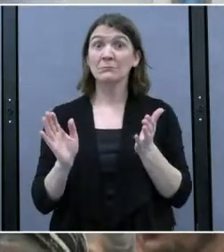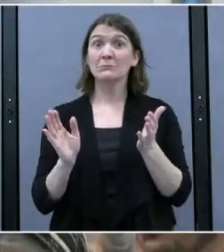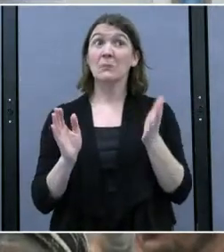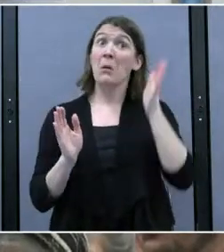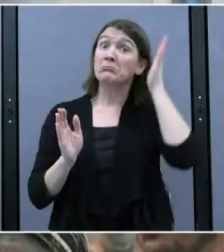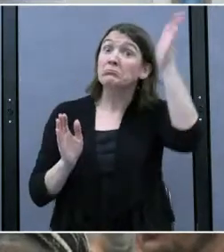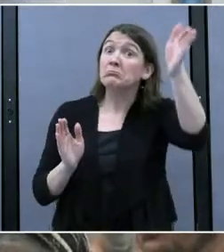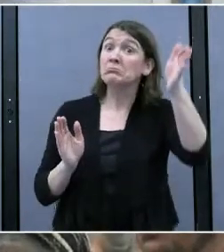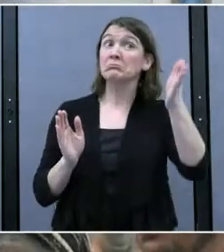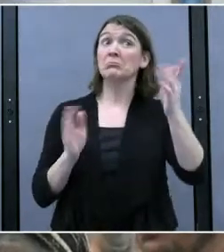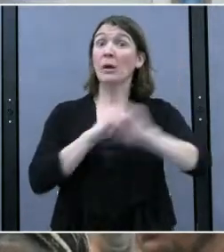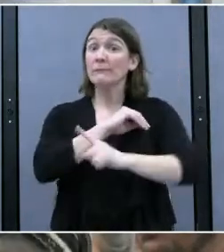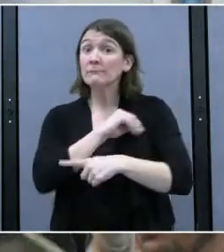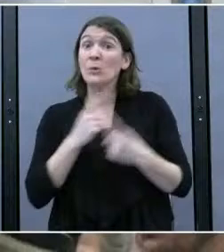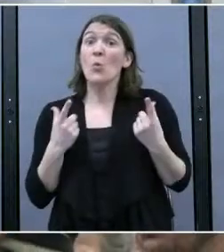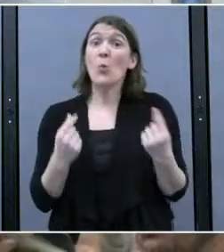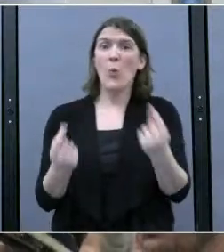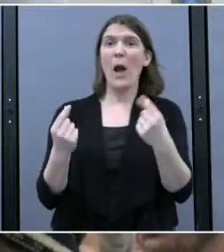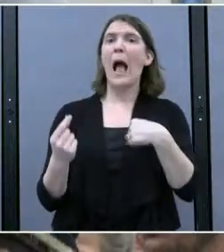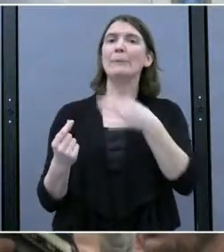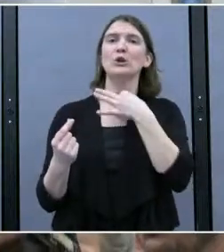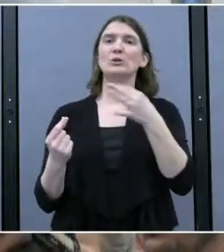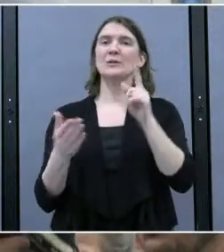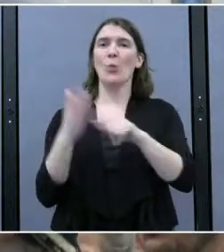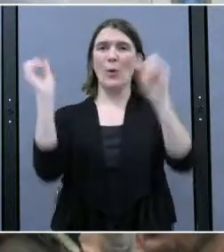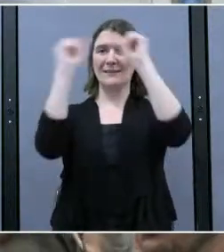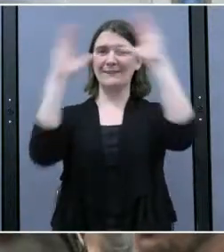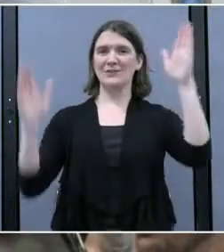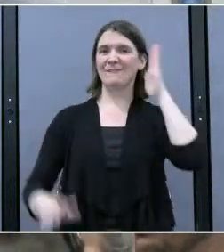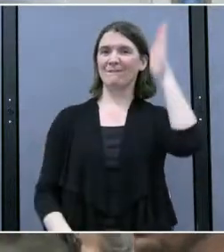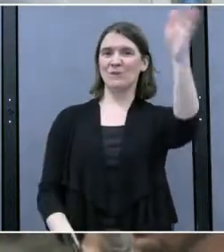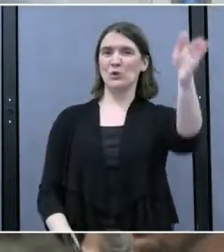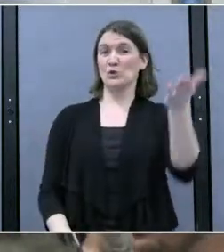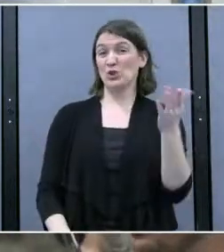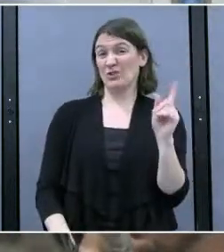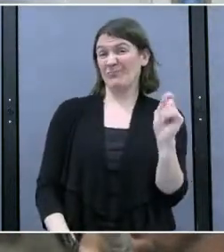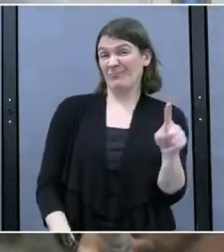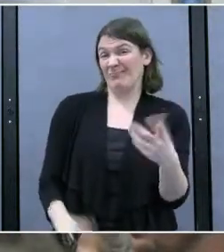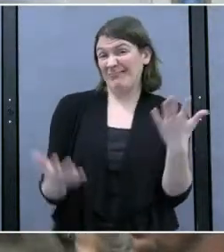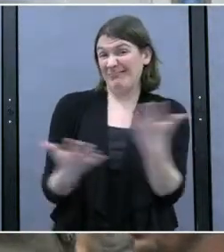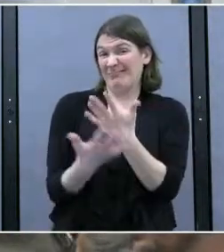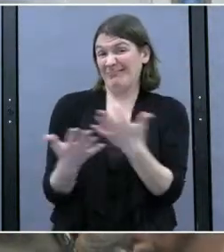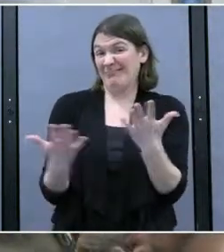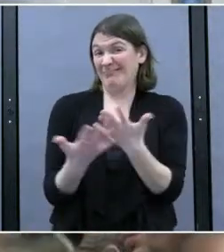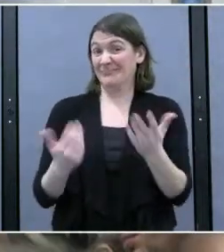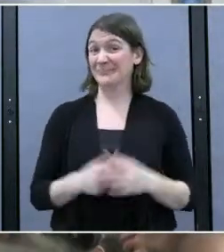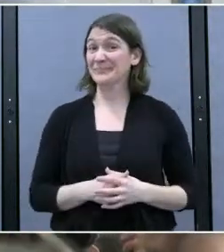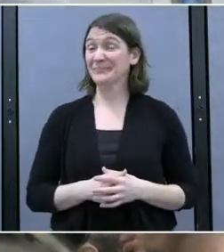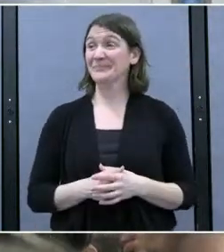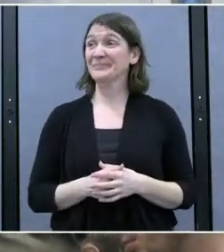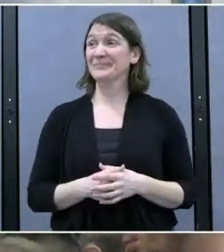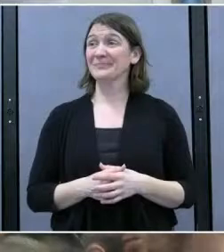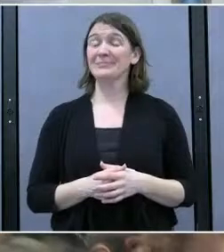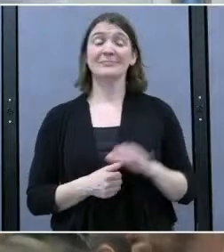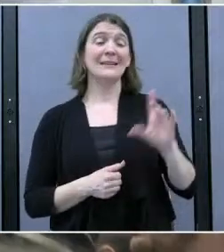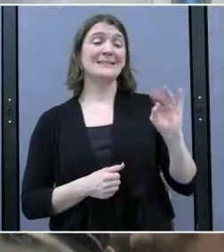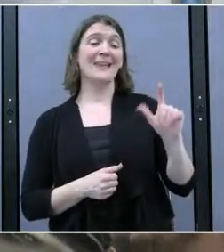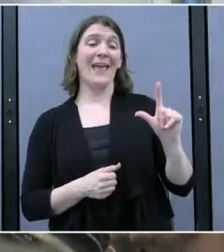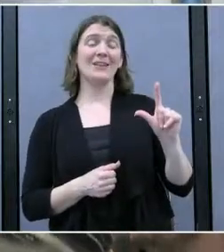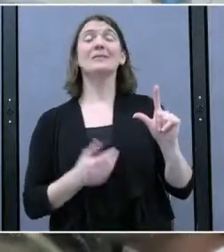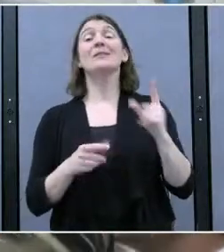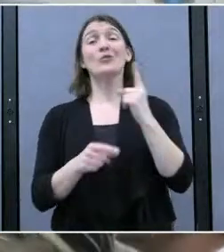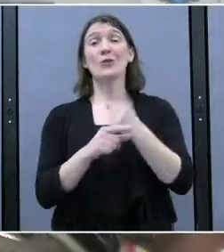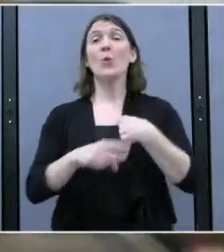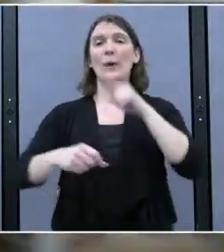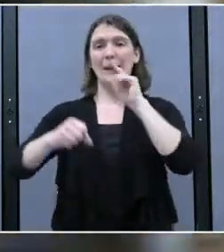we're going with solid waste. And I'm kind of wondering, that's a general question. You can kind of take it where you want to, but. I mean, we did